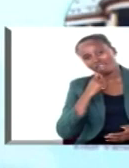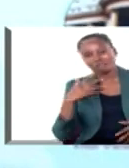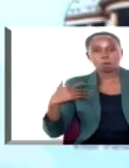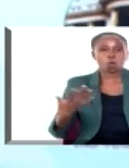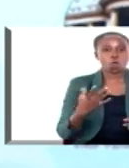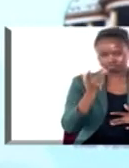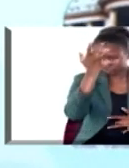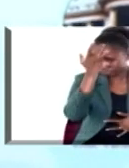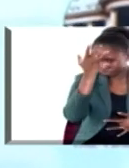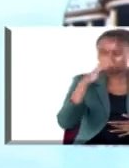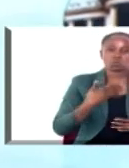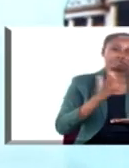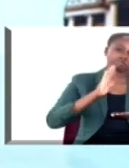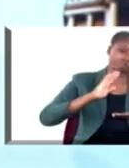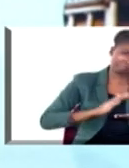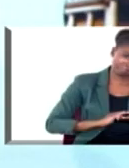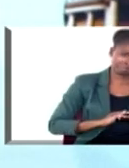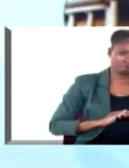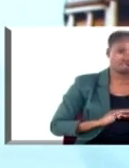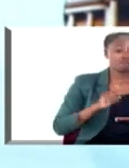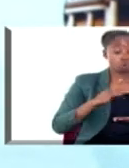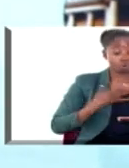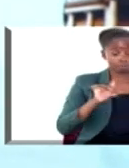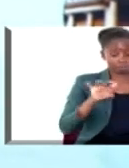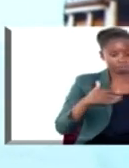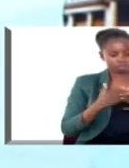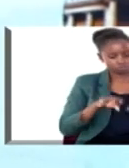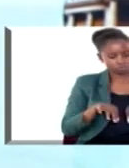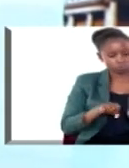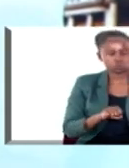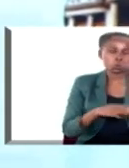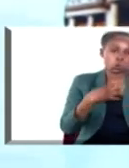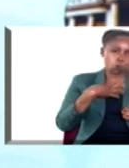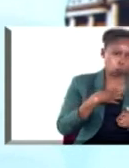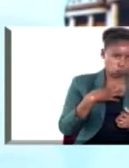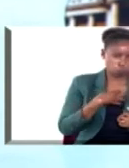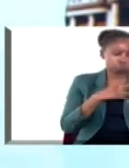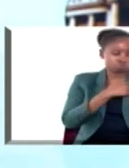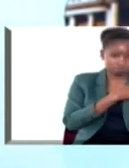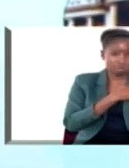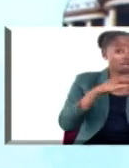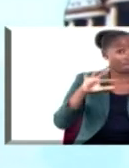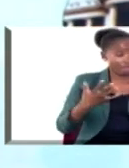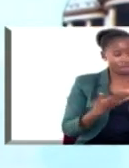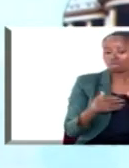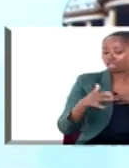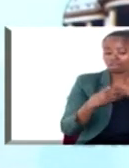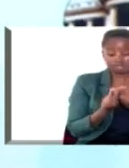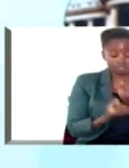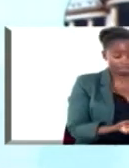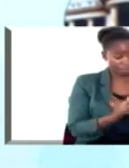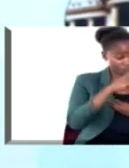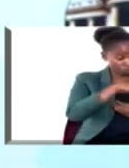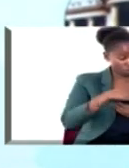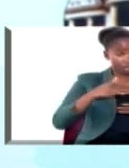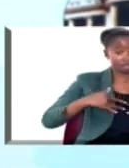empowering millions of people to take charge of their own destinies by taking action where they live to raise their